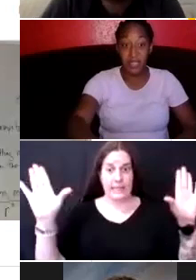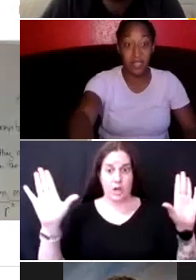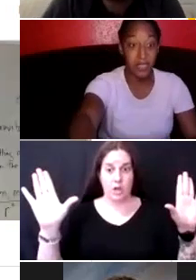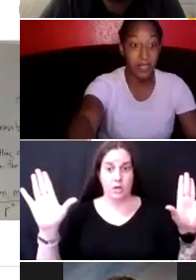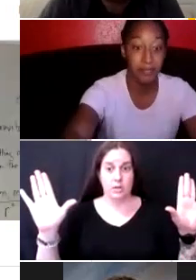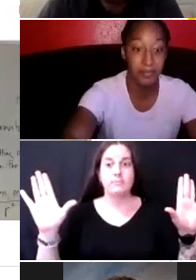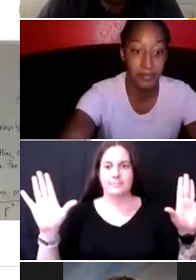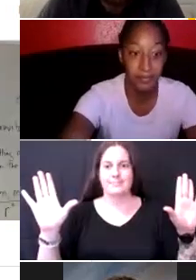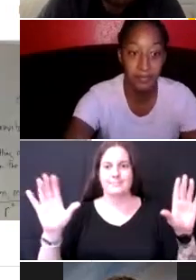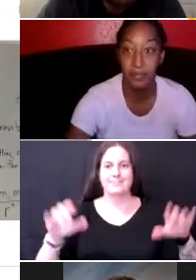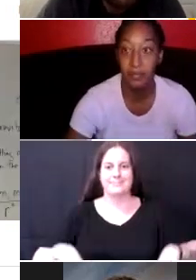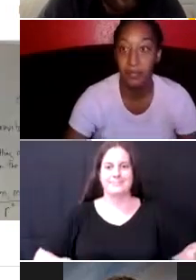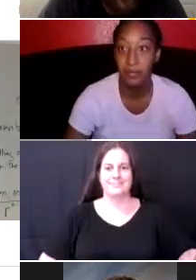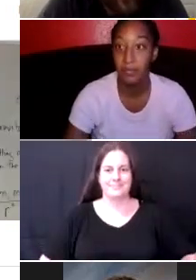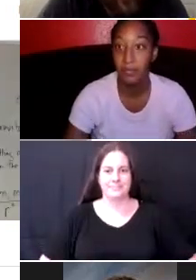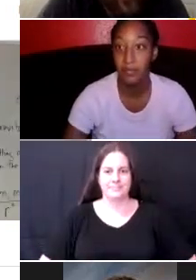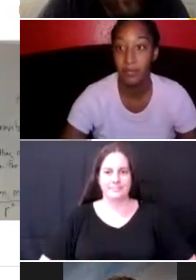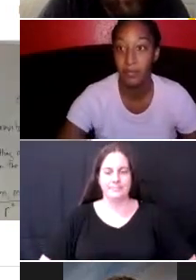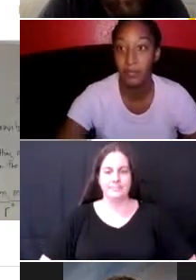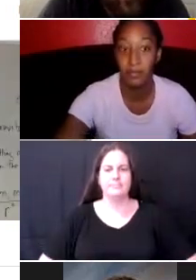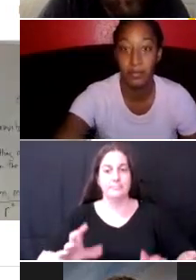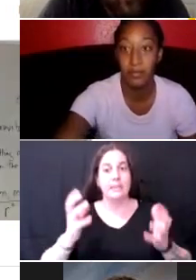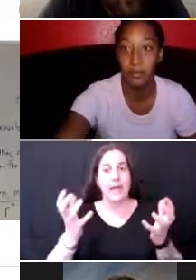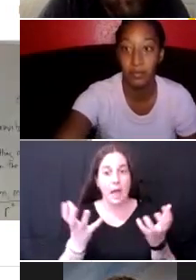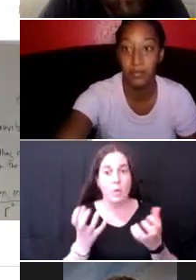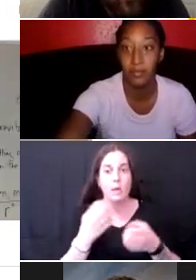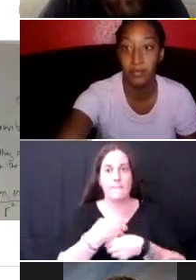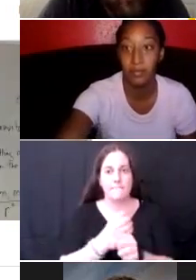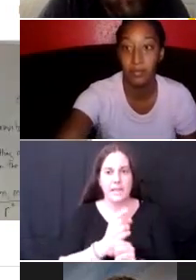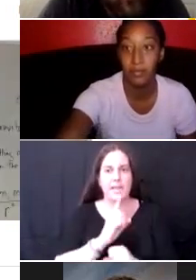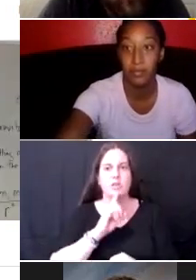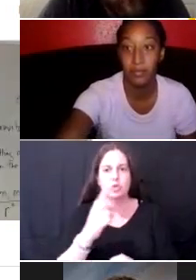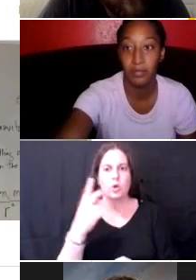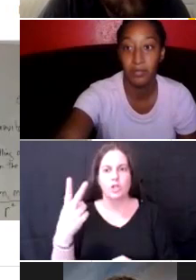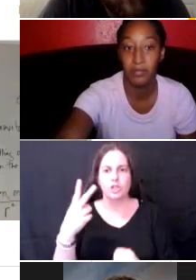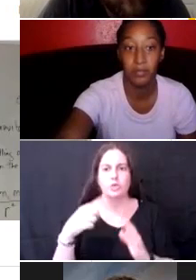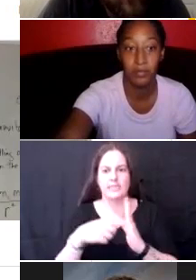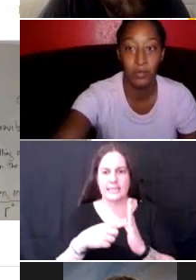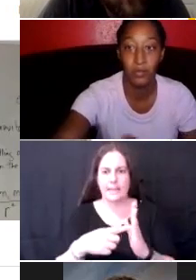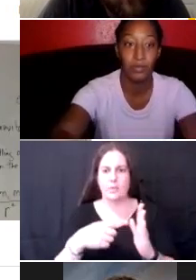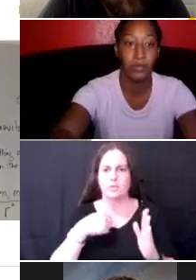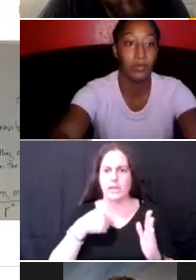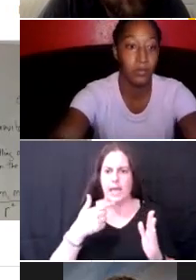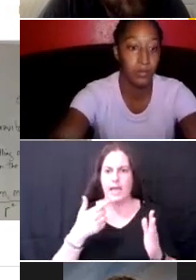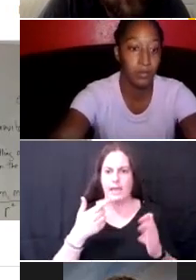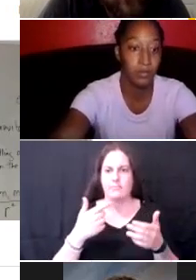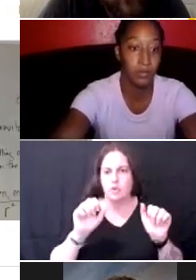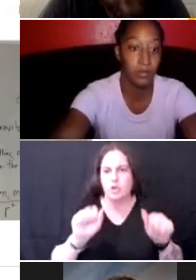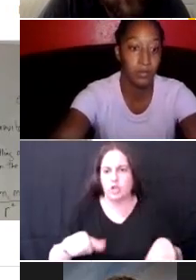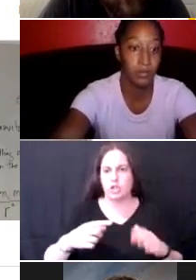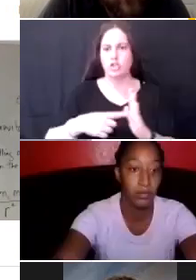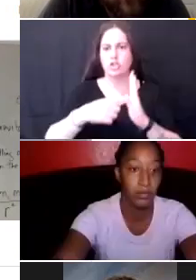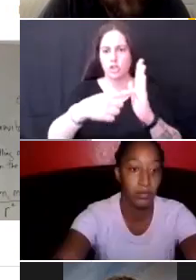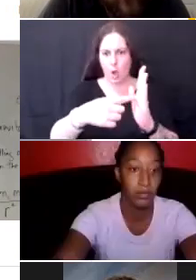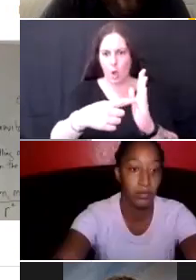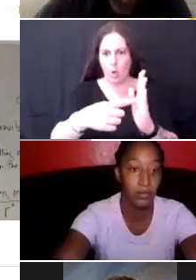Yes. Okay, great. Because I definitely wanted to get those two examples in, because it's